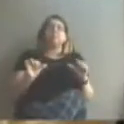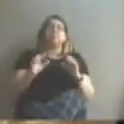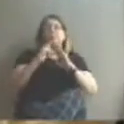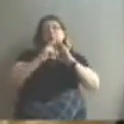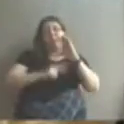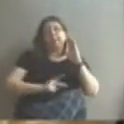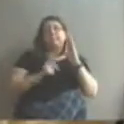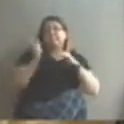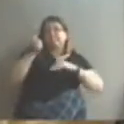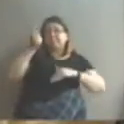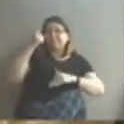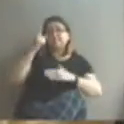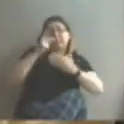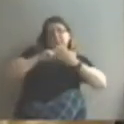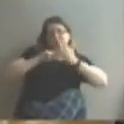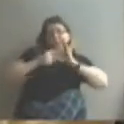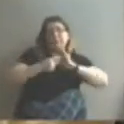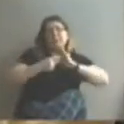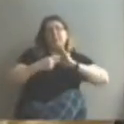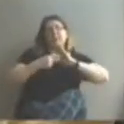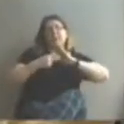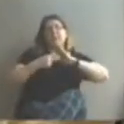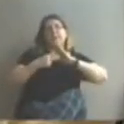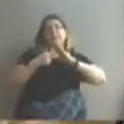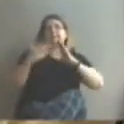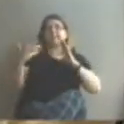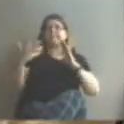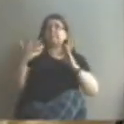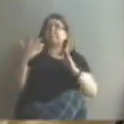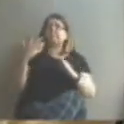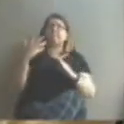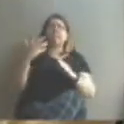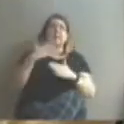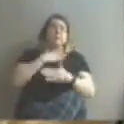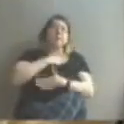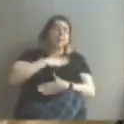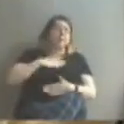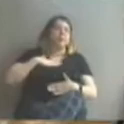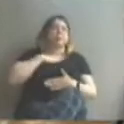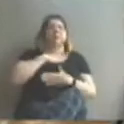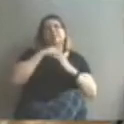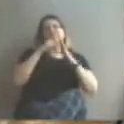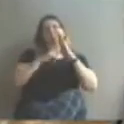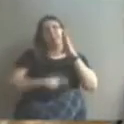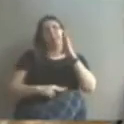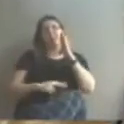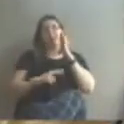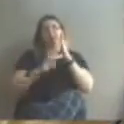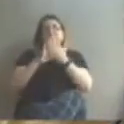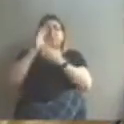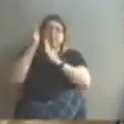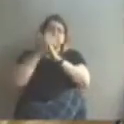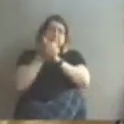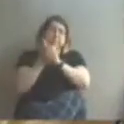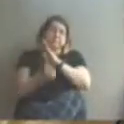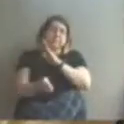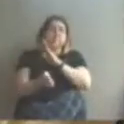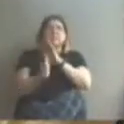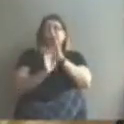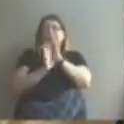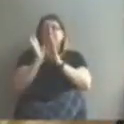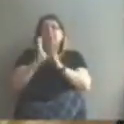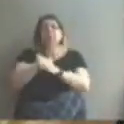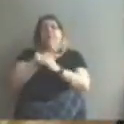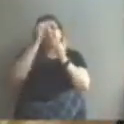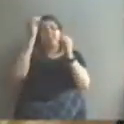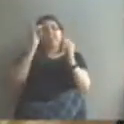read, to understand the purpose and the pleasure of reading and learning the skills, as well as developing our